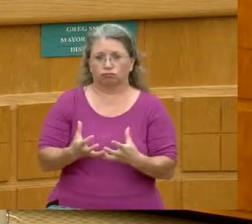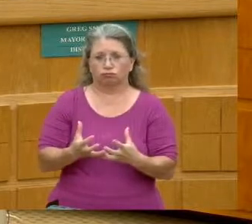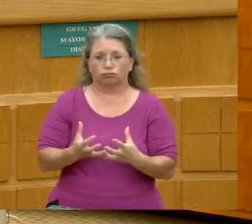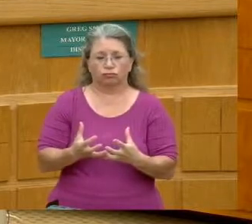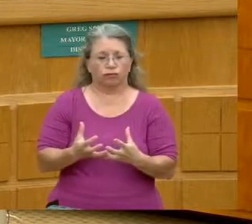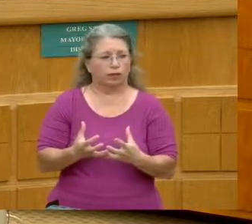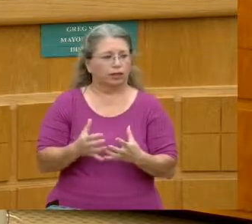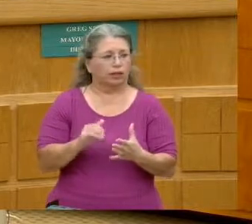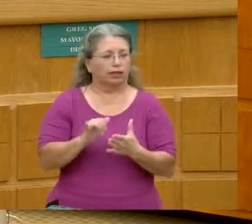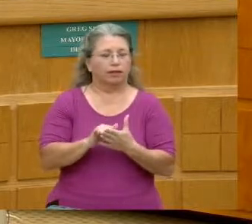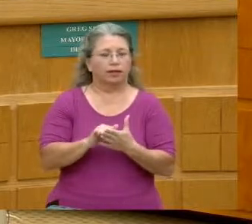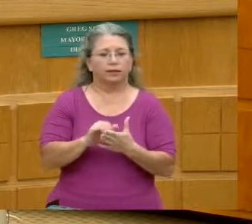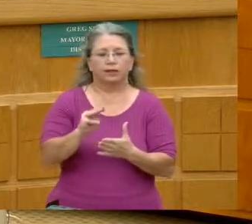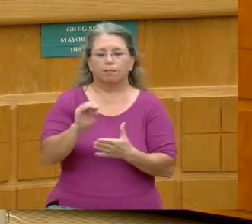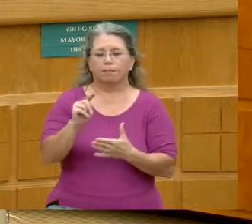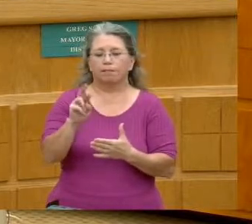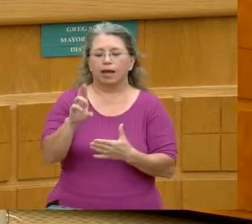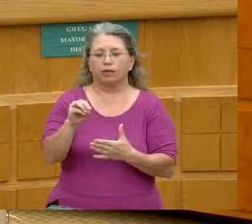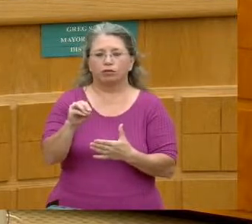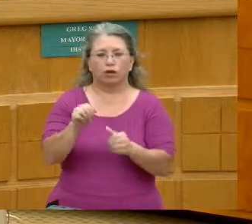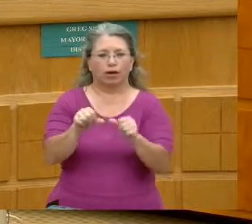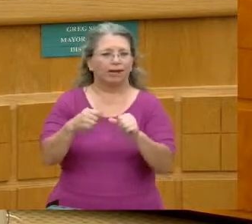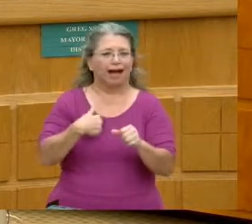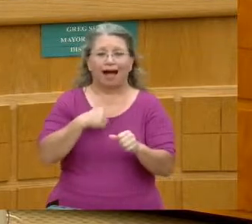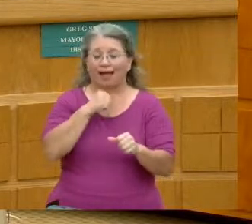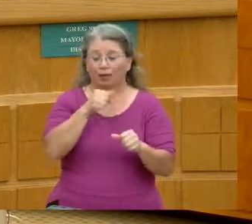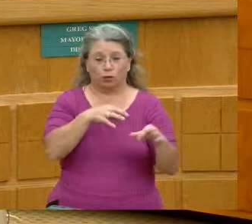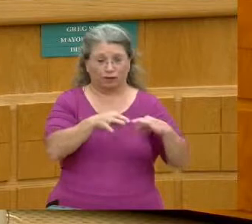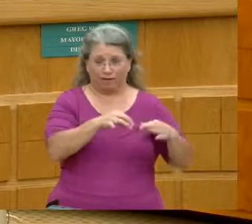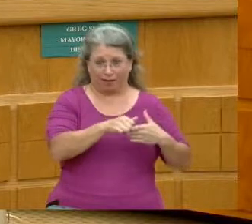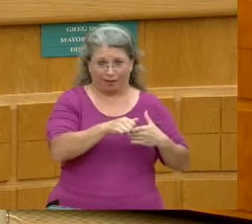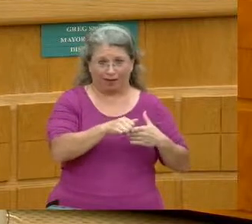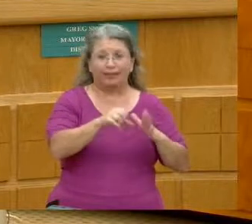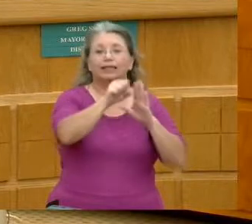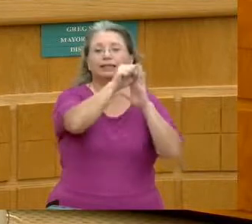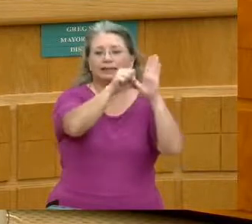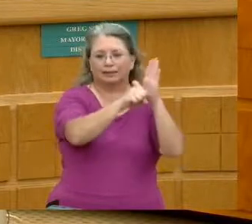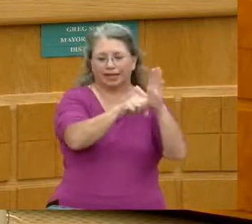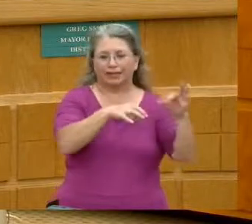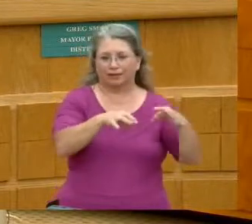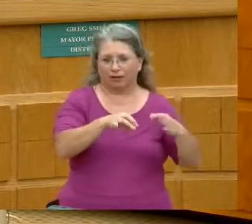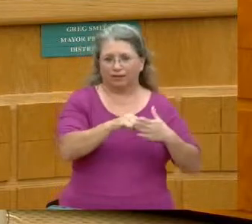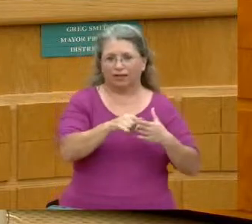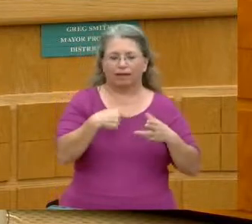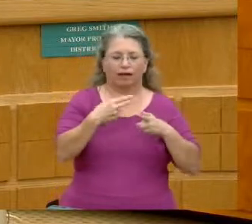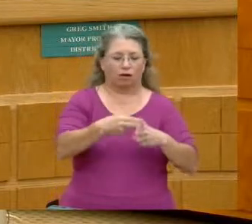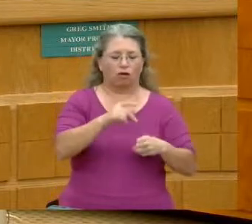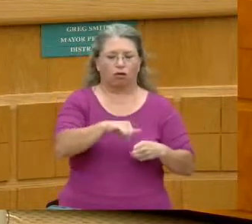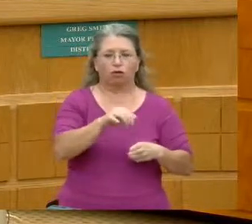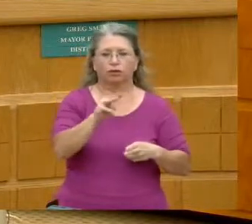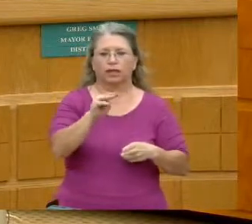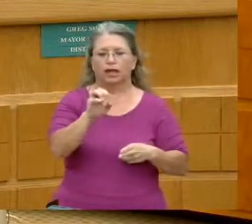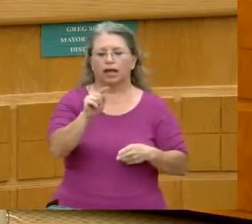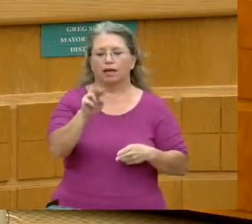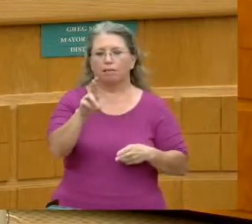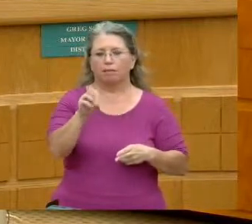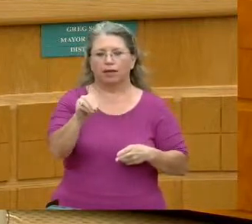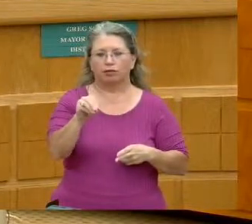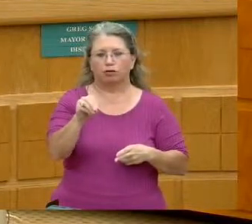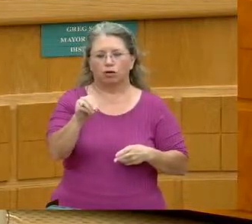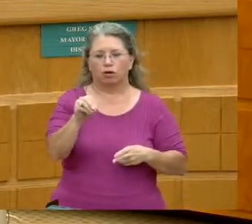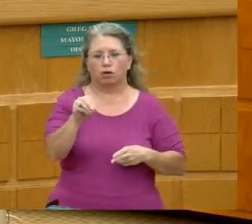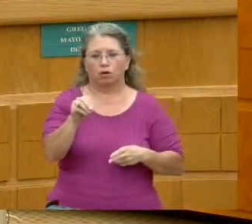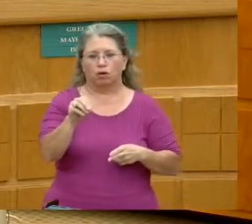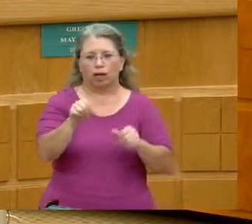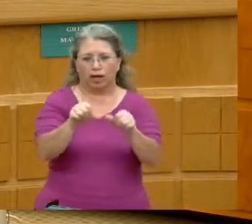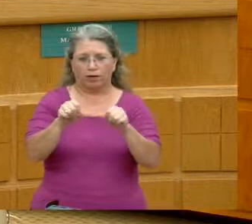metro areas. And I don't define what a metro area is. The state did. And so they called these metro areas. I don't know if Aransas qualifies in